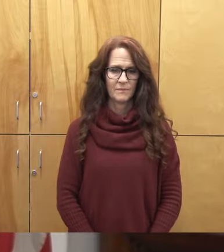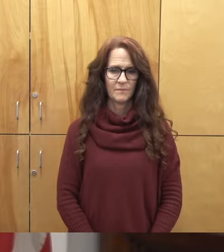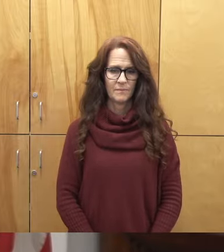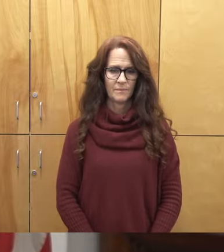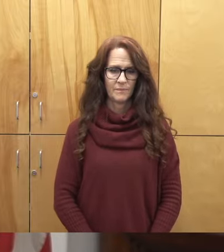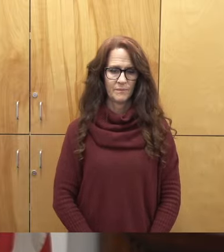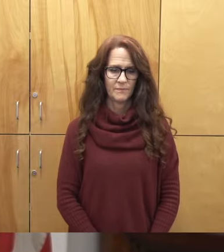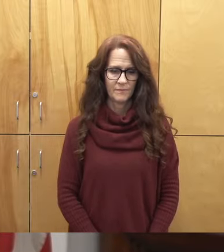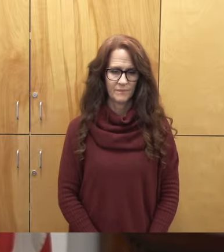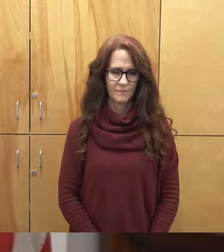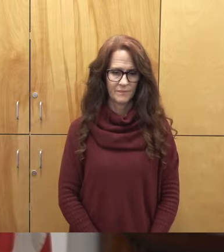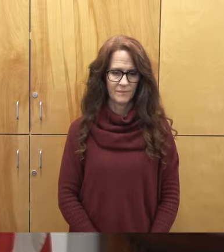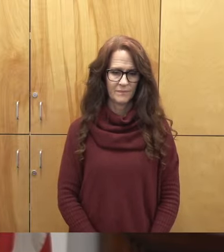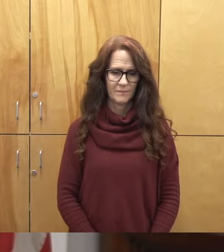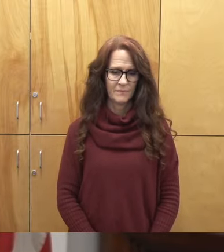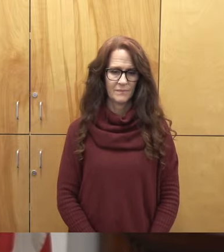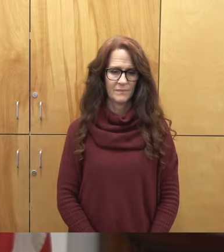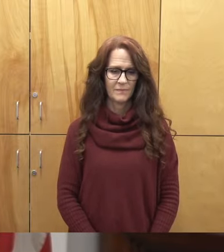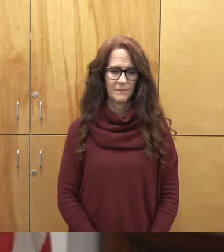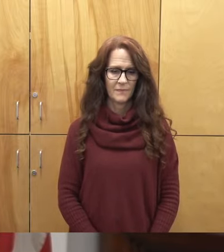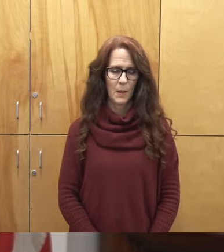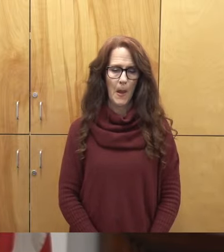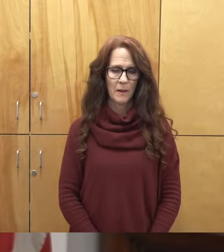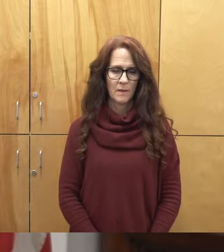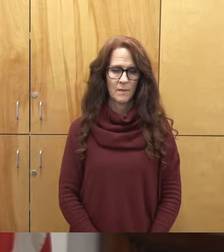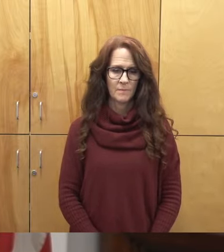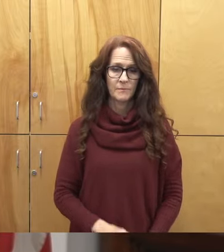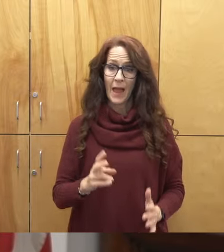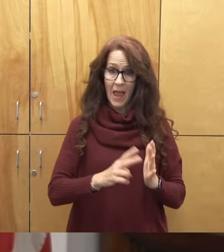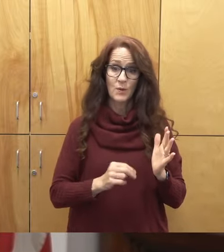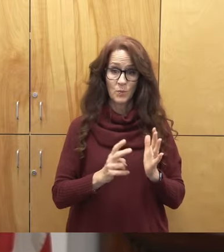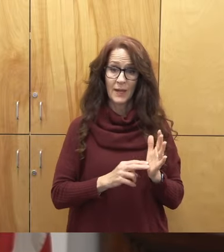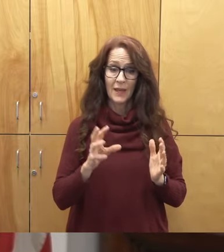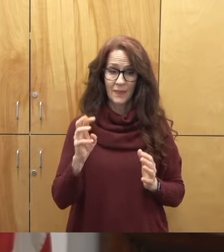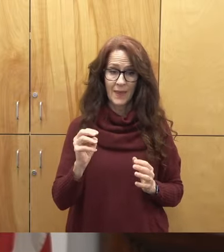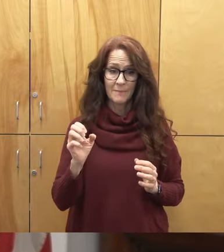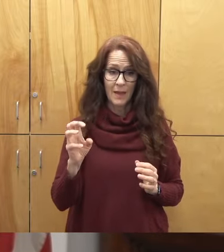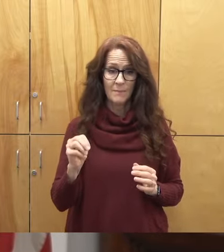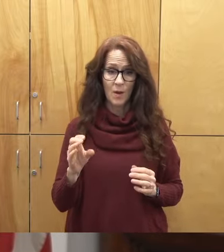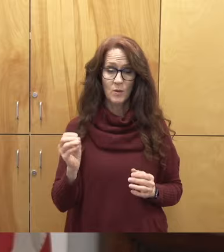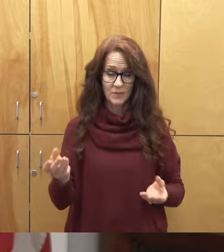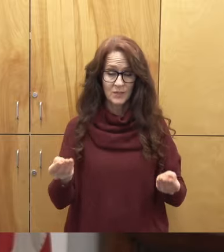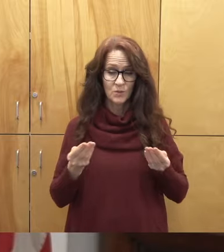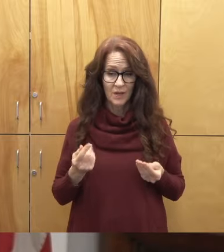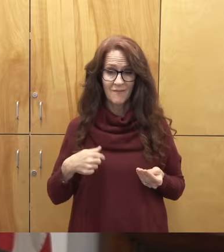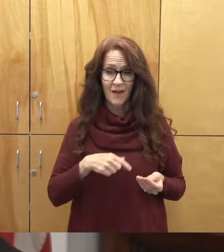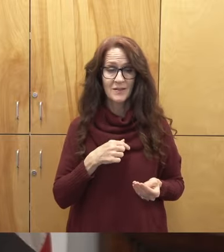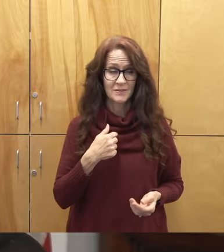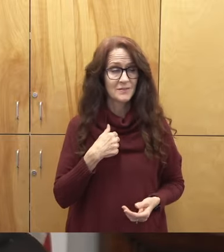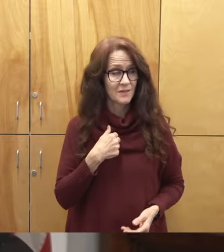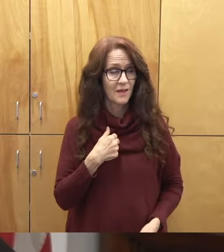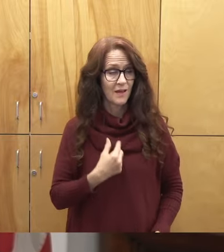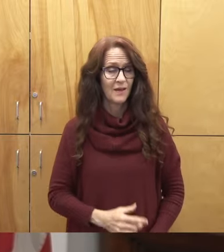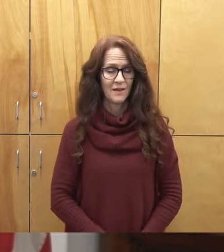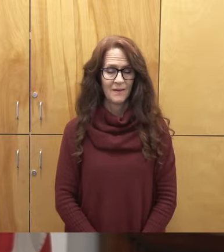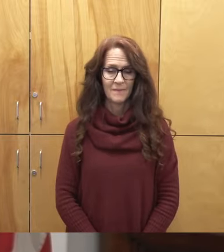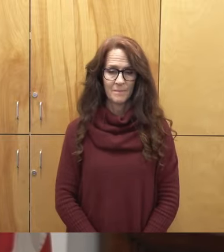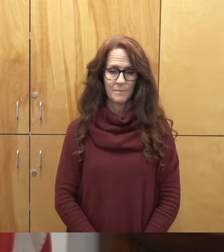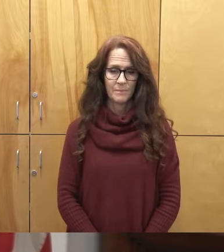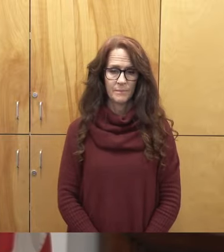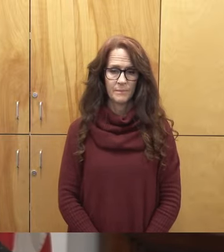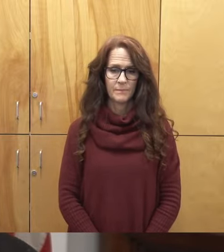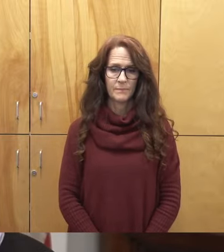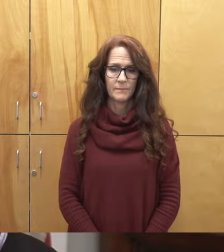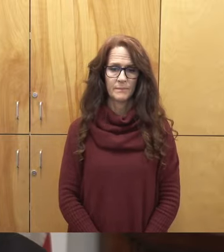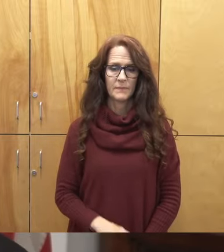Clear, thank you. See, I read these memos that you all provide for us. I do have